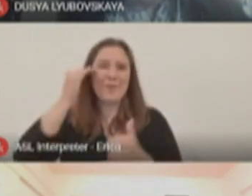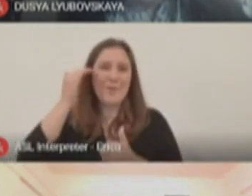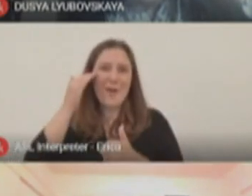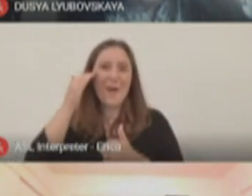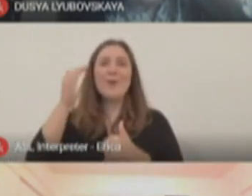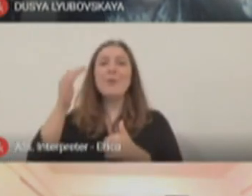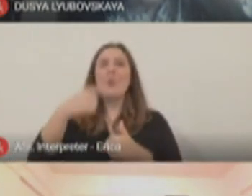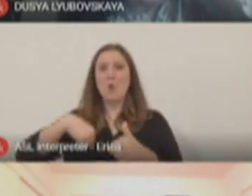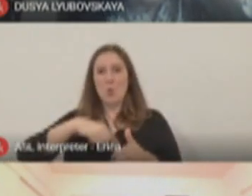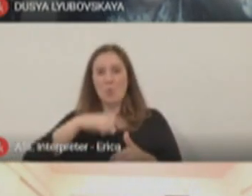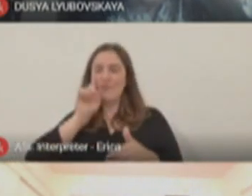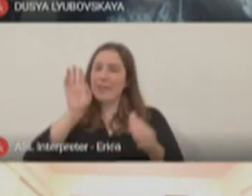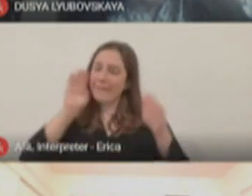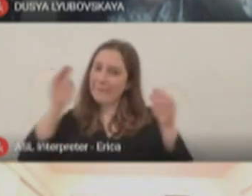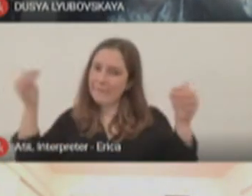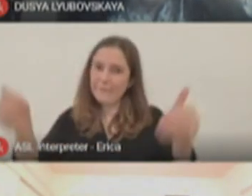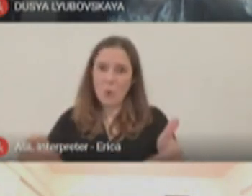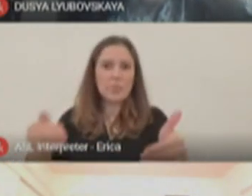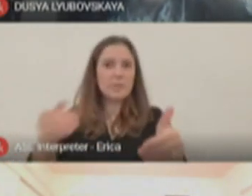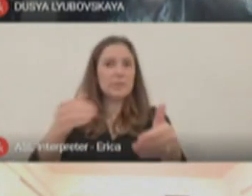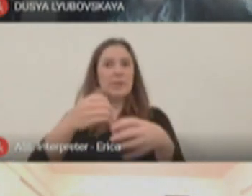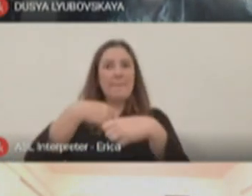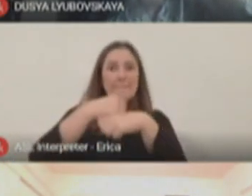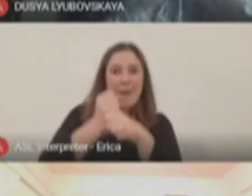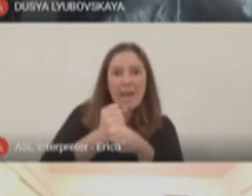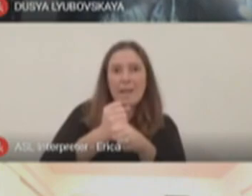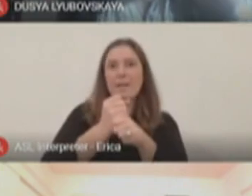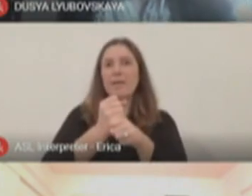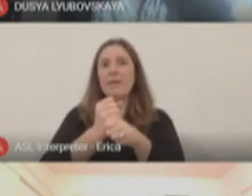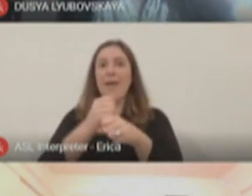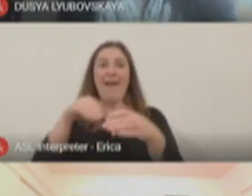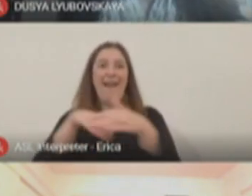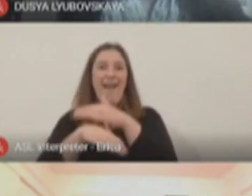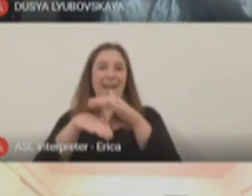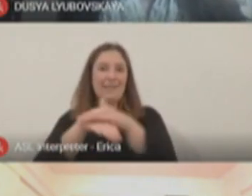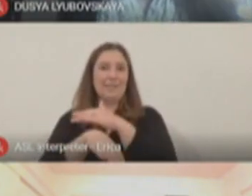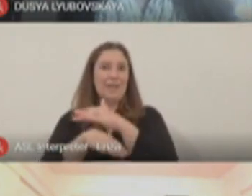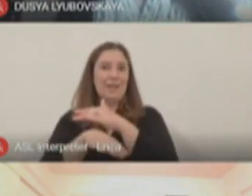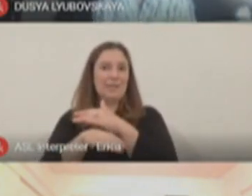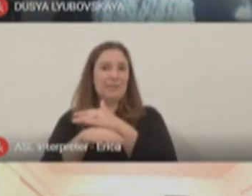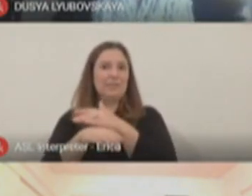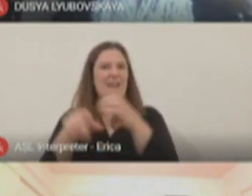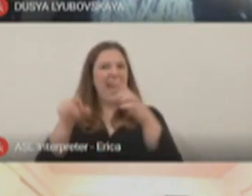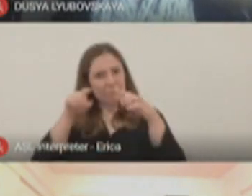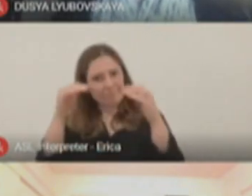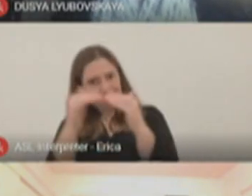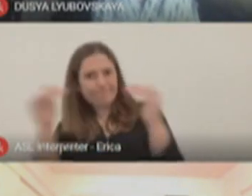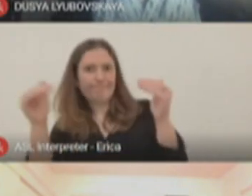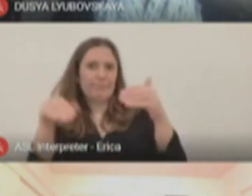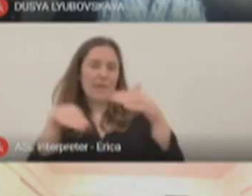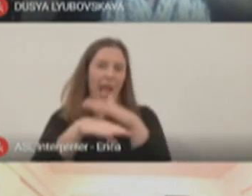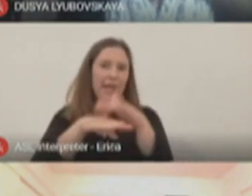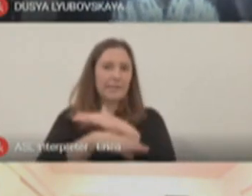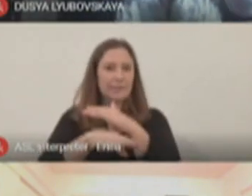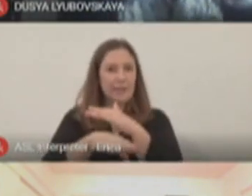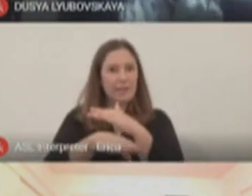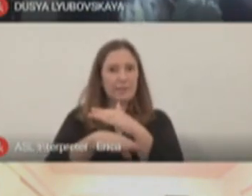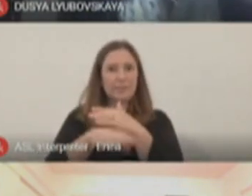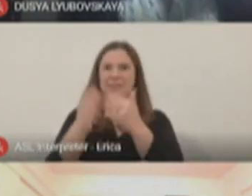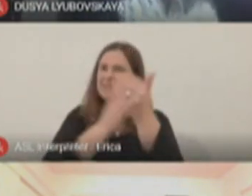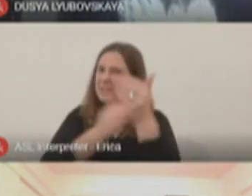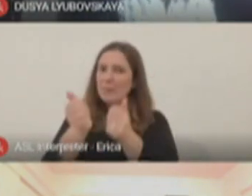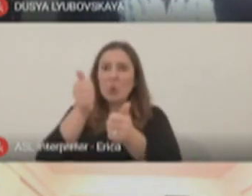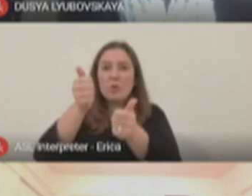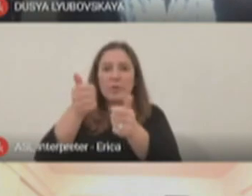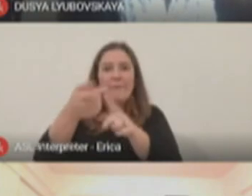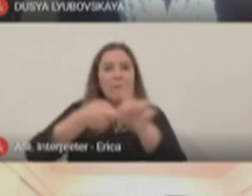are focused on creating equitable access for the vaccine across our communities.